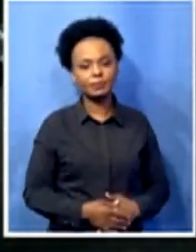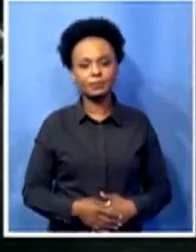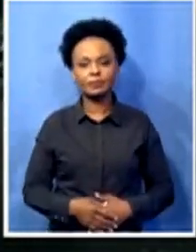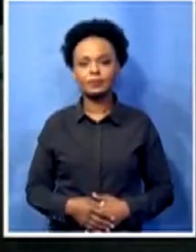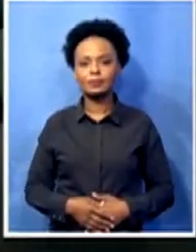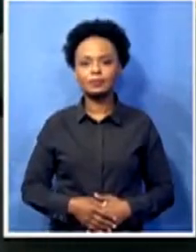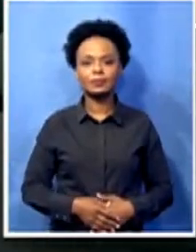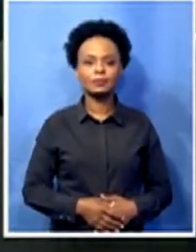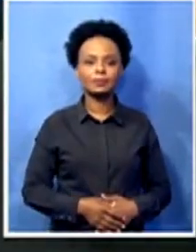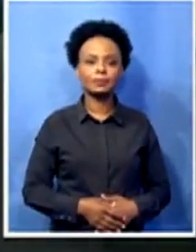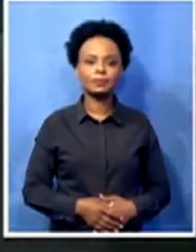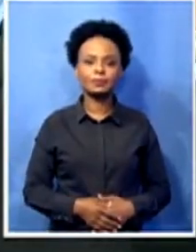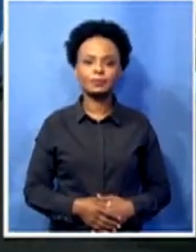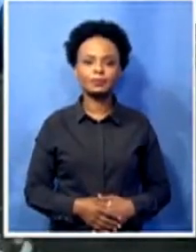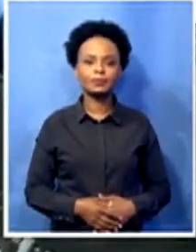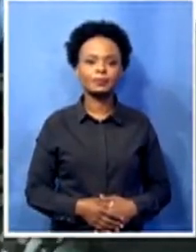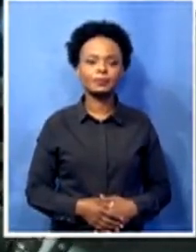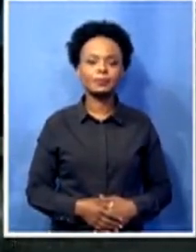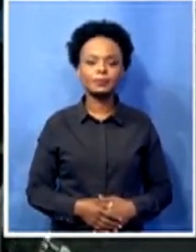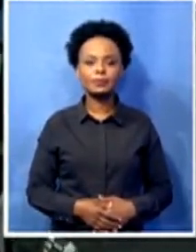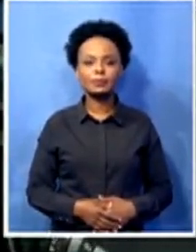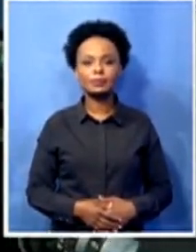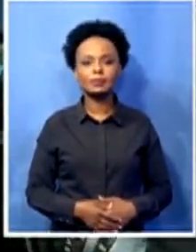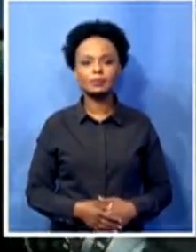Ya bangifundisa lapha ukuthi sebenza njani lento.